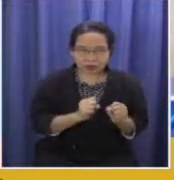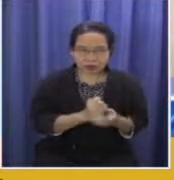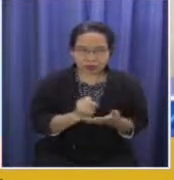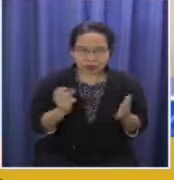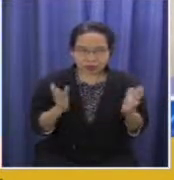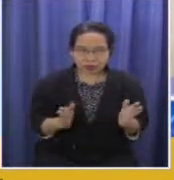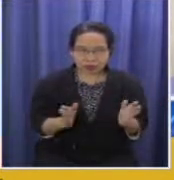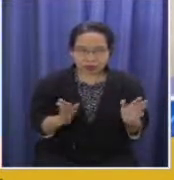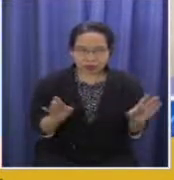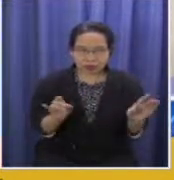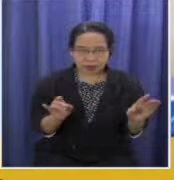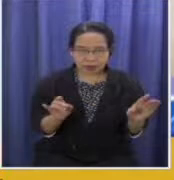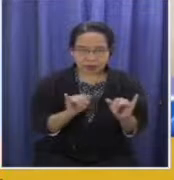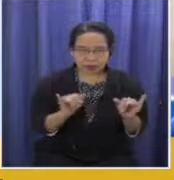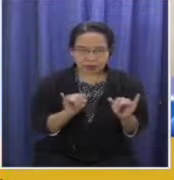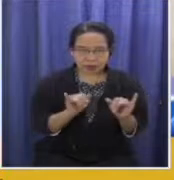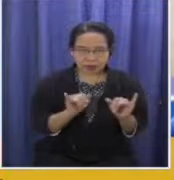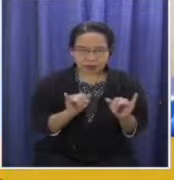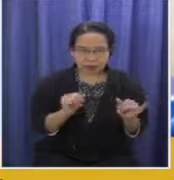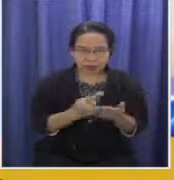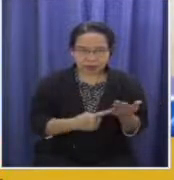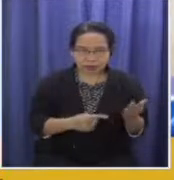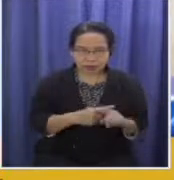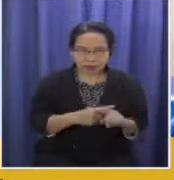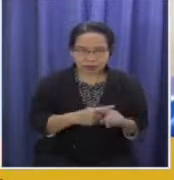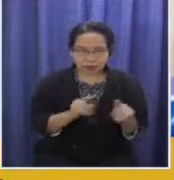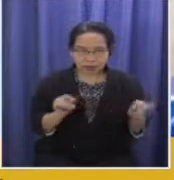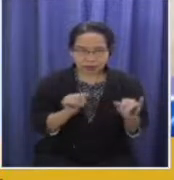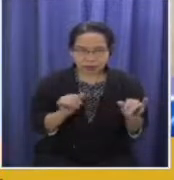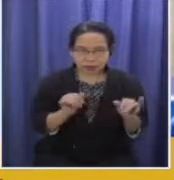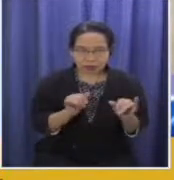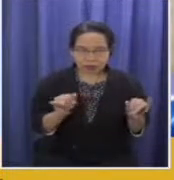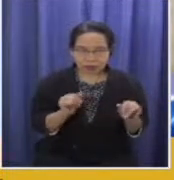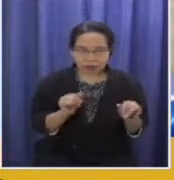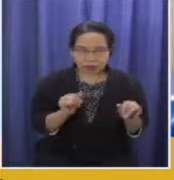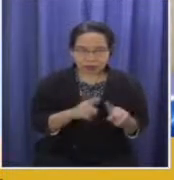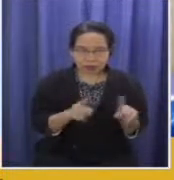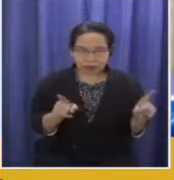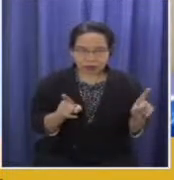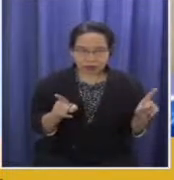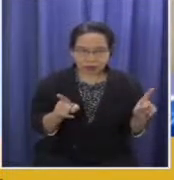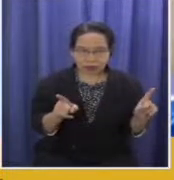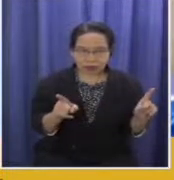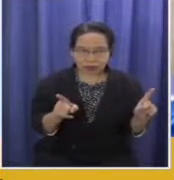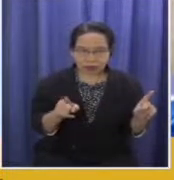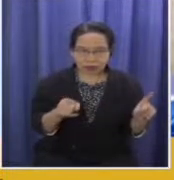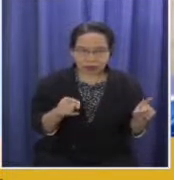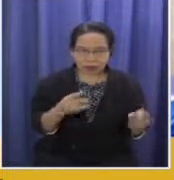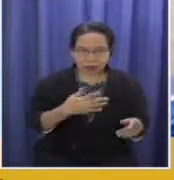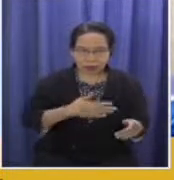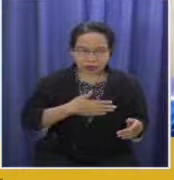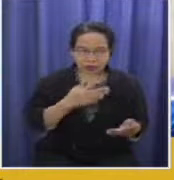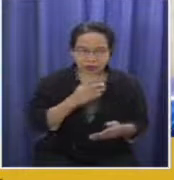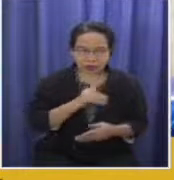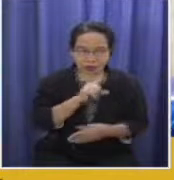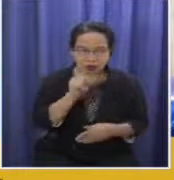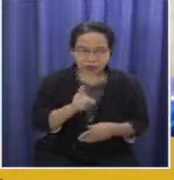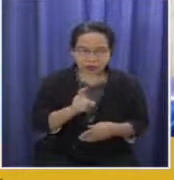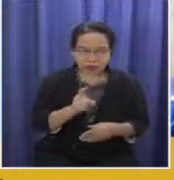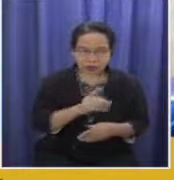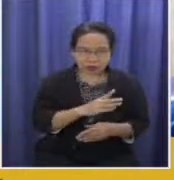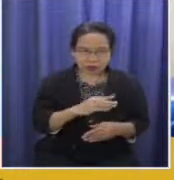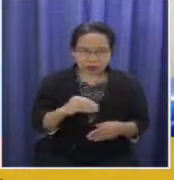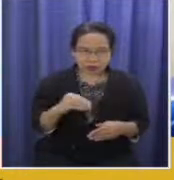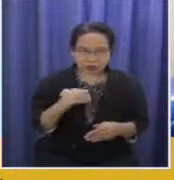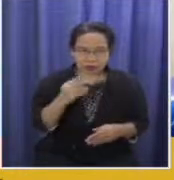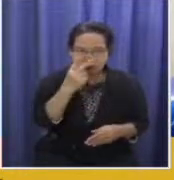is the similarity and what is the difference. If it is different, that's what my question and my